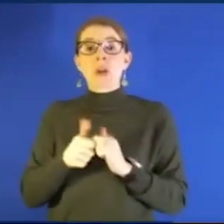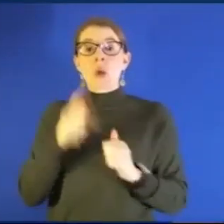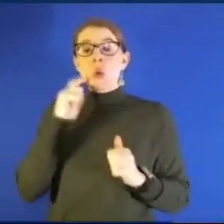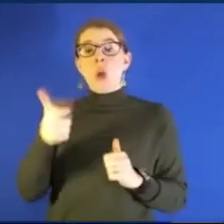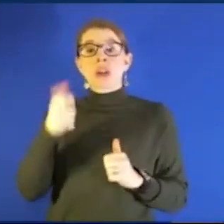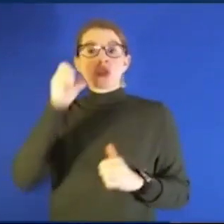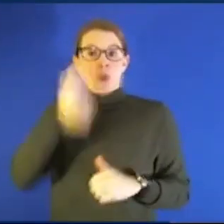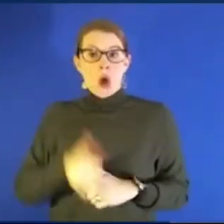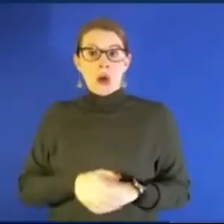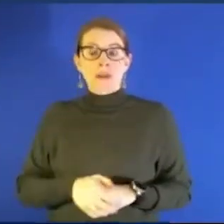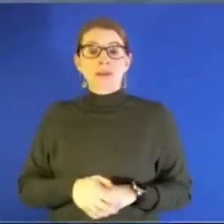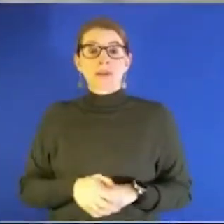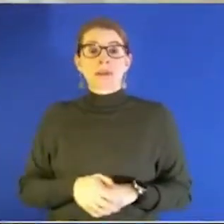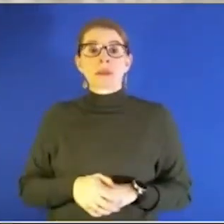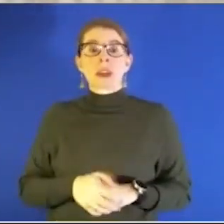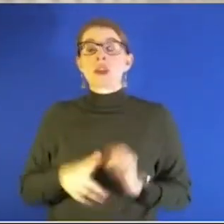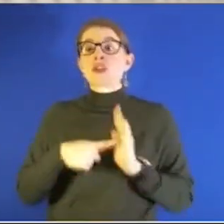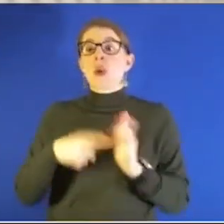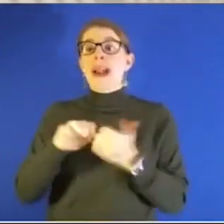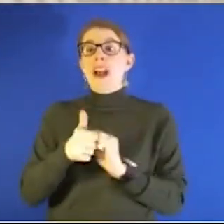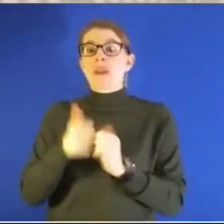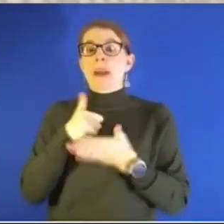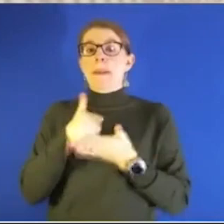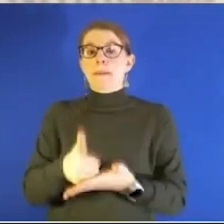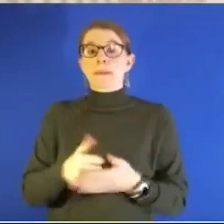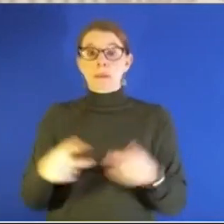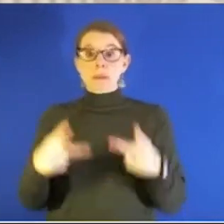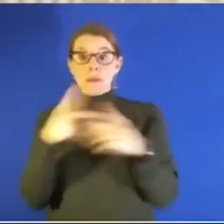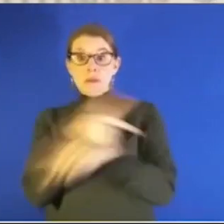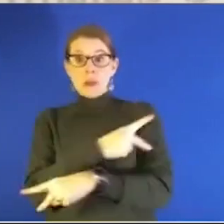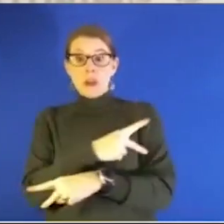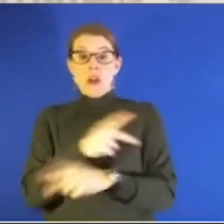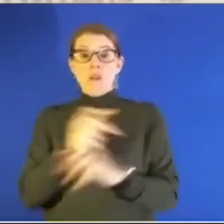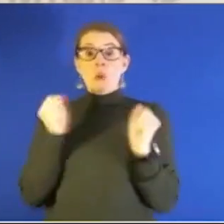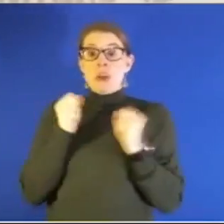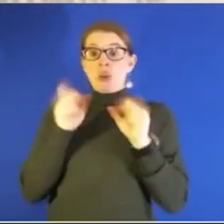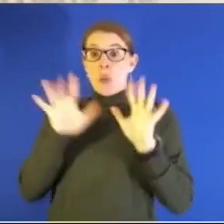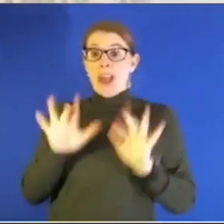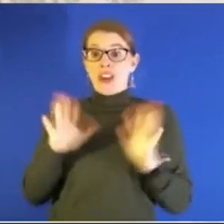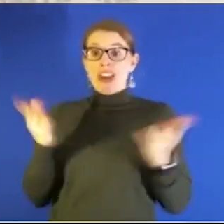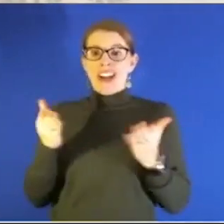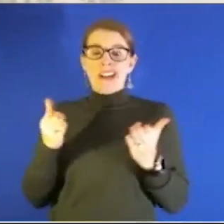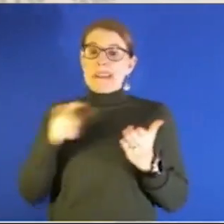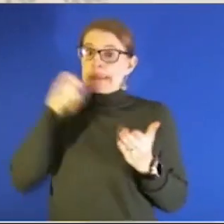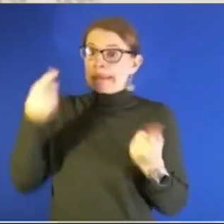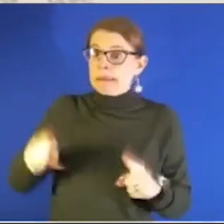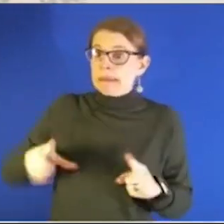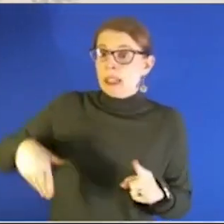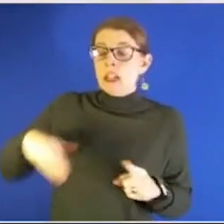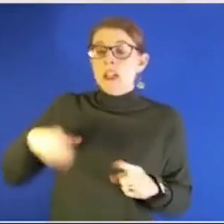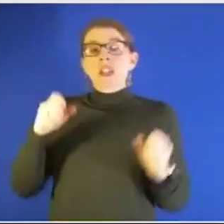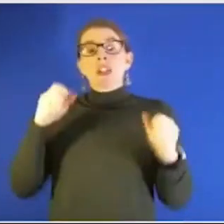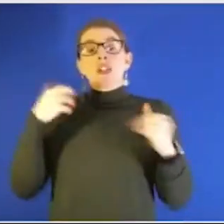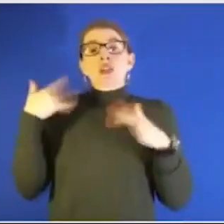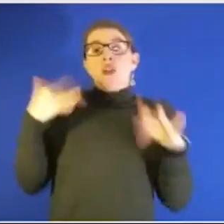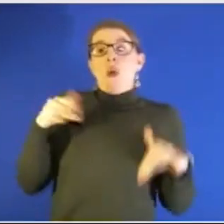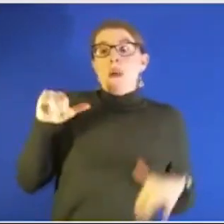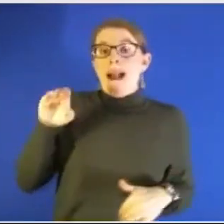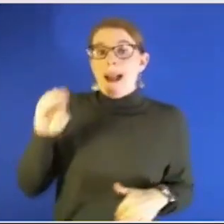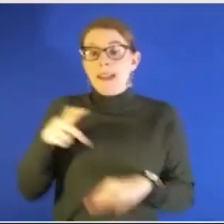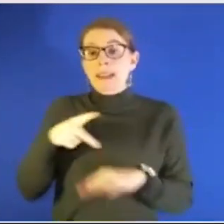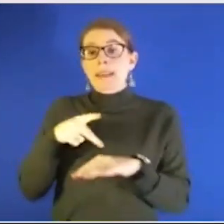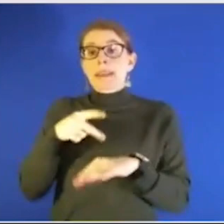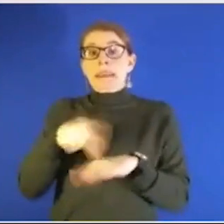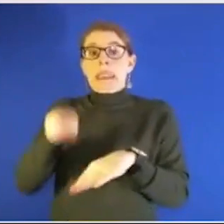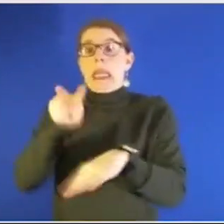you can help. We have yet to see the worst of winter weather here in the metro. Snow and ice, bitter cold, that's going to mean slips, falls, frostbite,